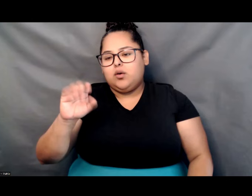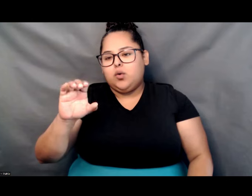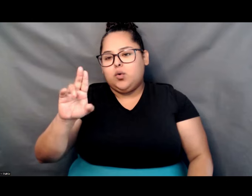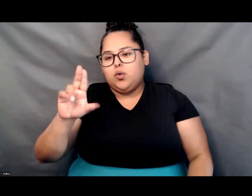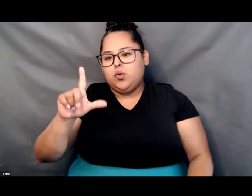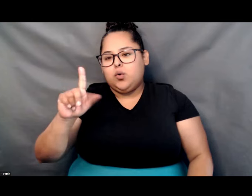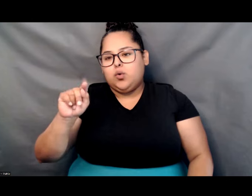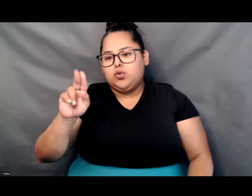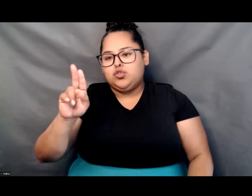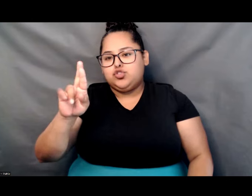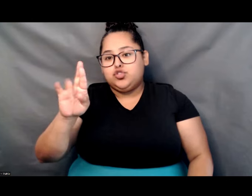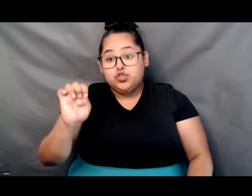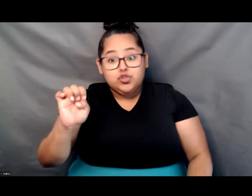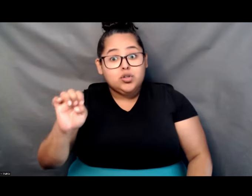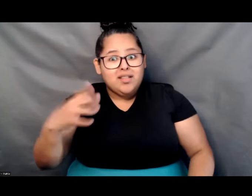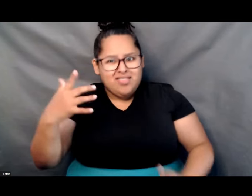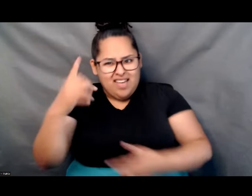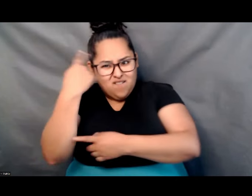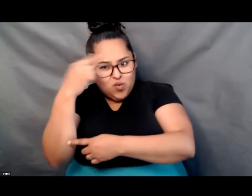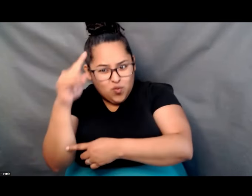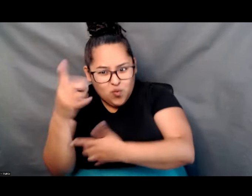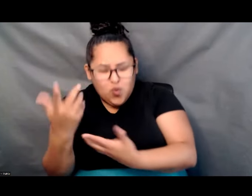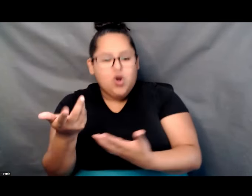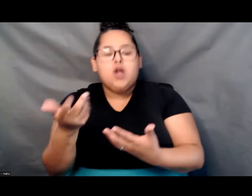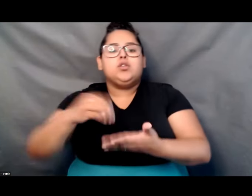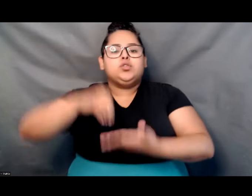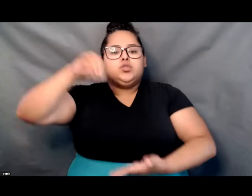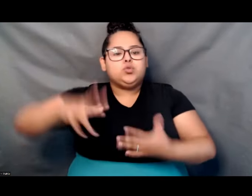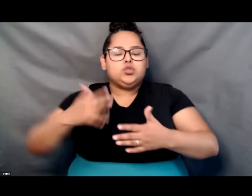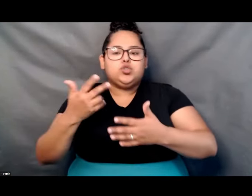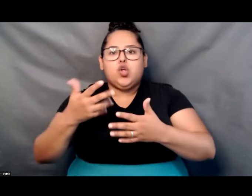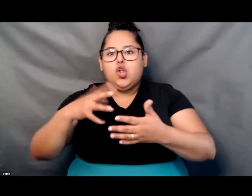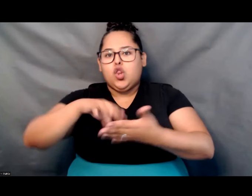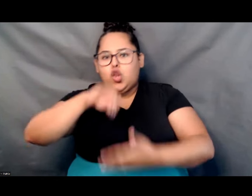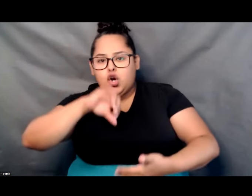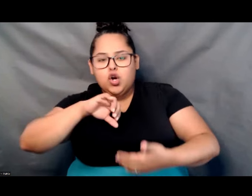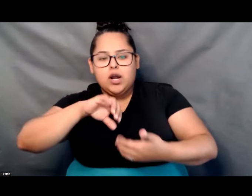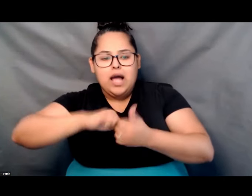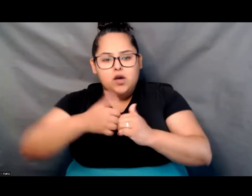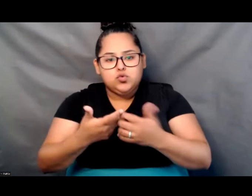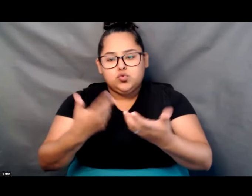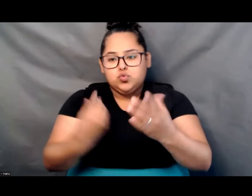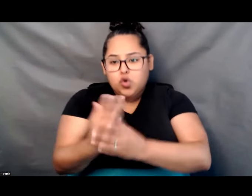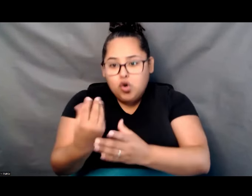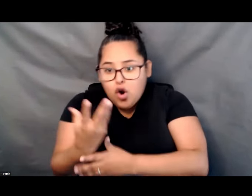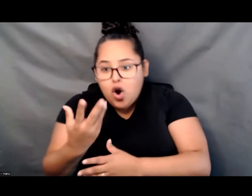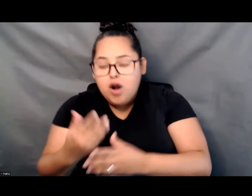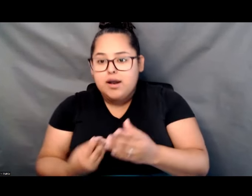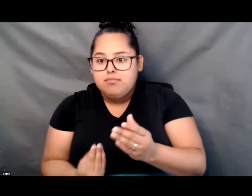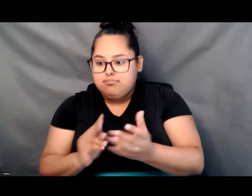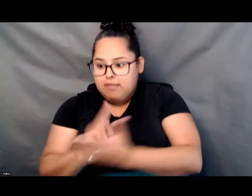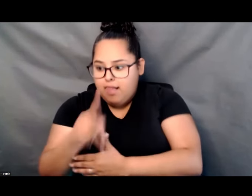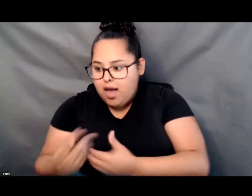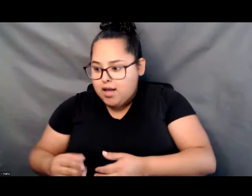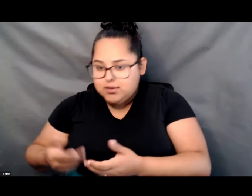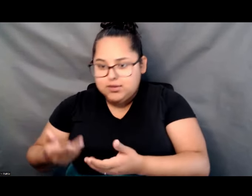that teaches students how to, learn how to garden or work with plants in like a garden nursery setting.